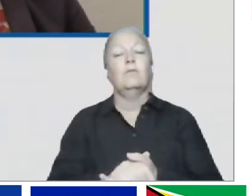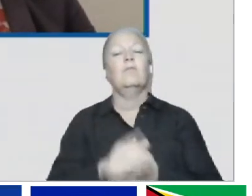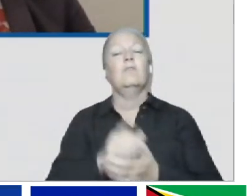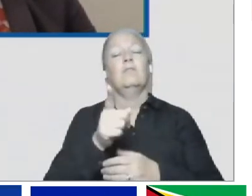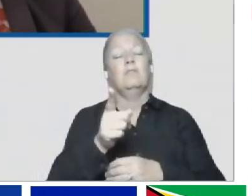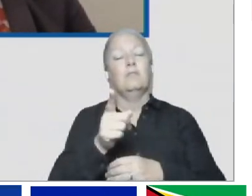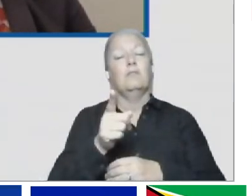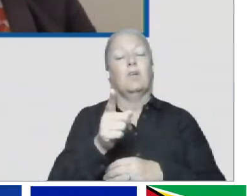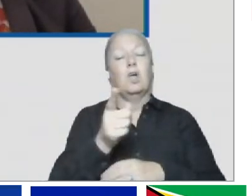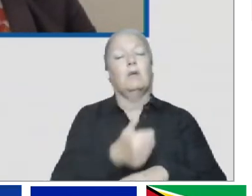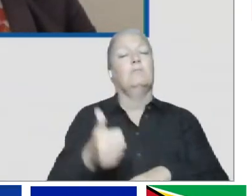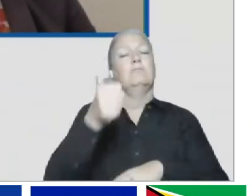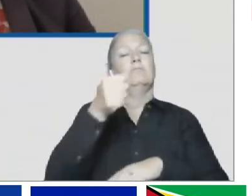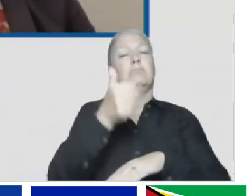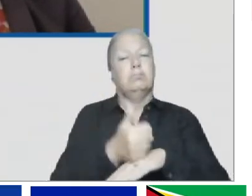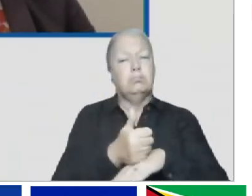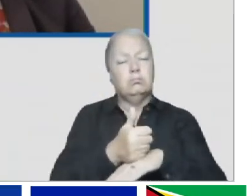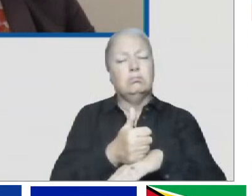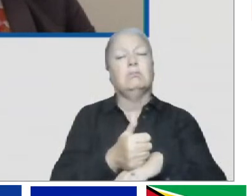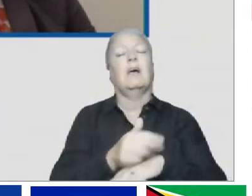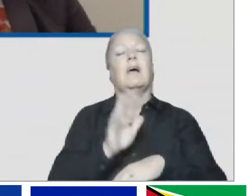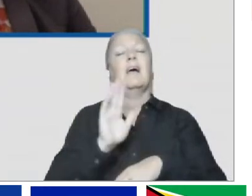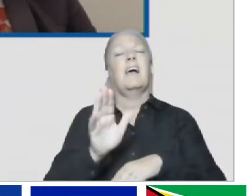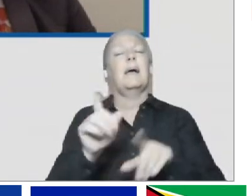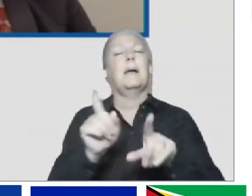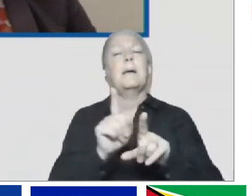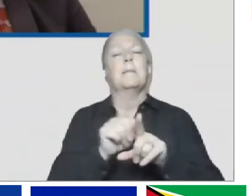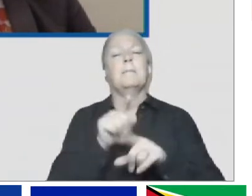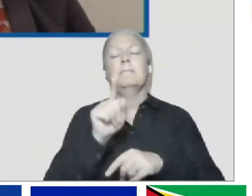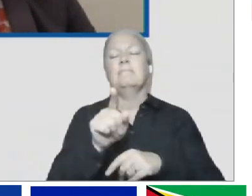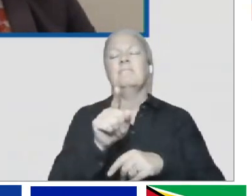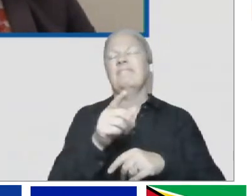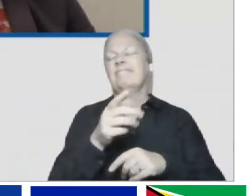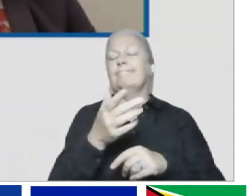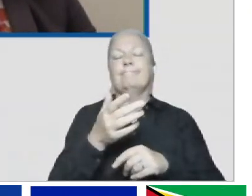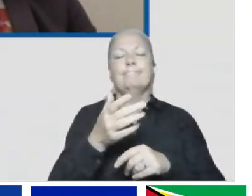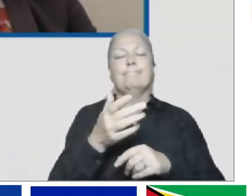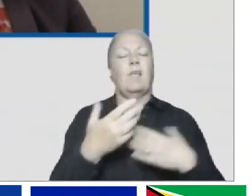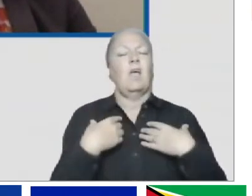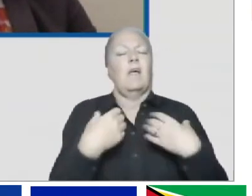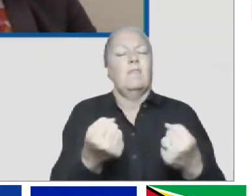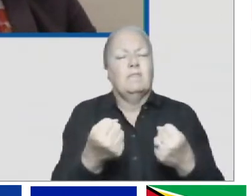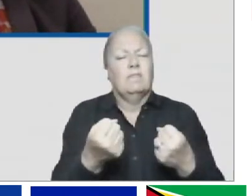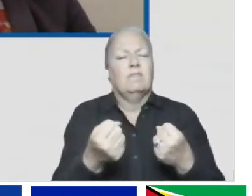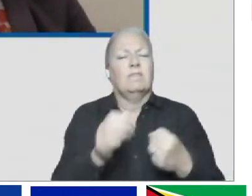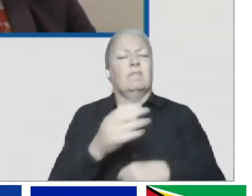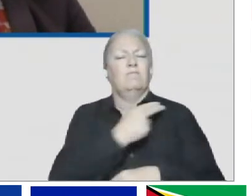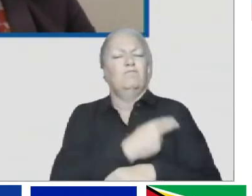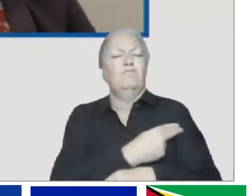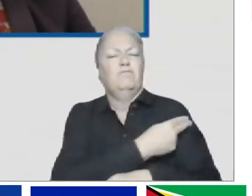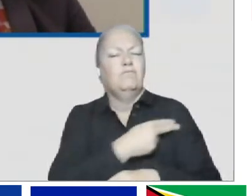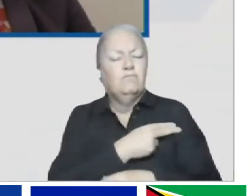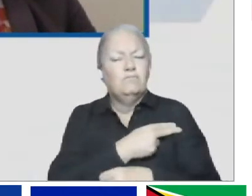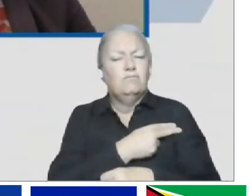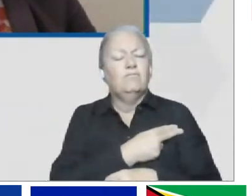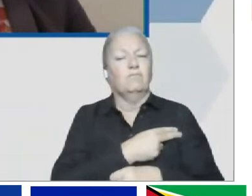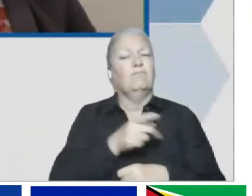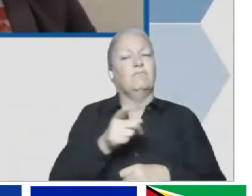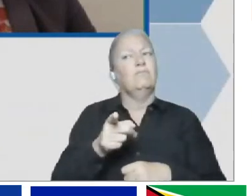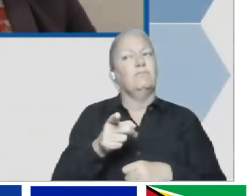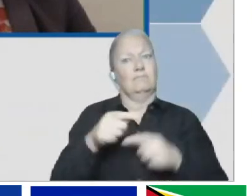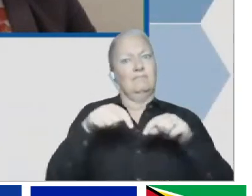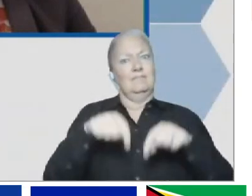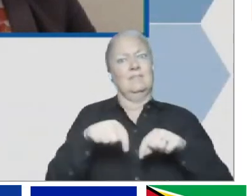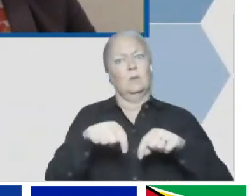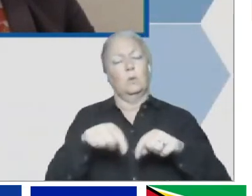Welfare and Environment. Very interesting combination of topics and very relevant in St. Vincent and the